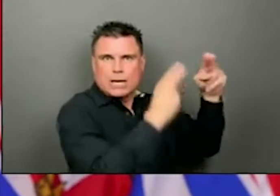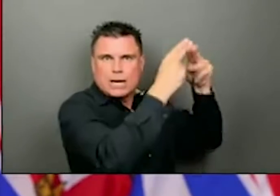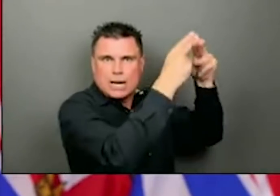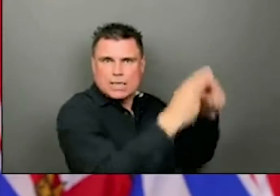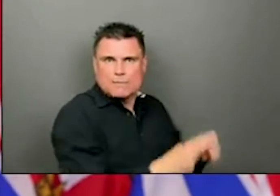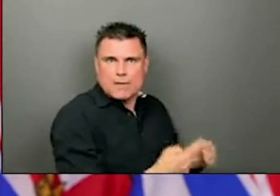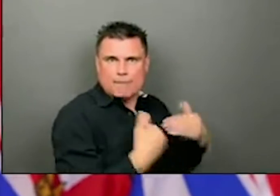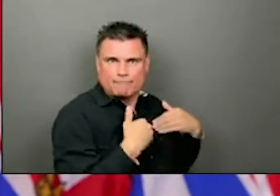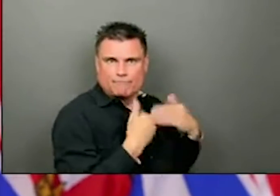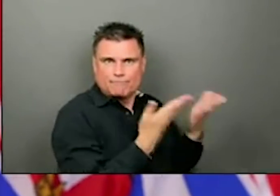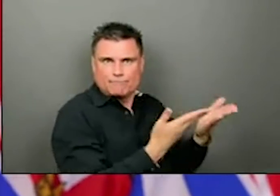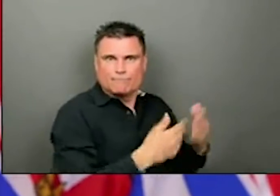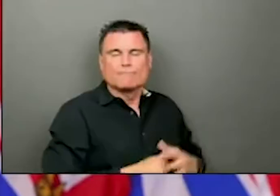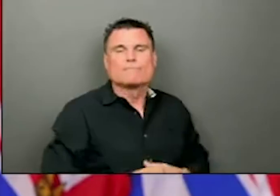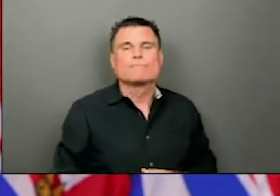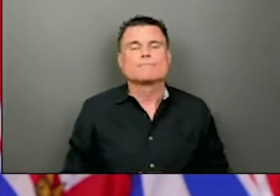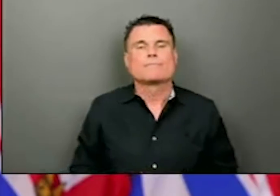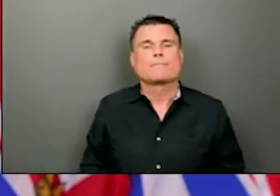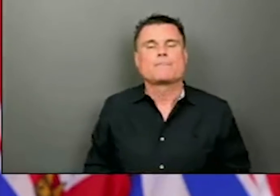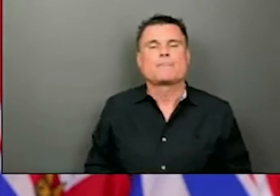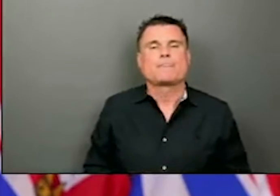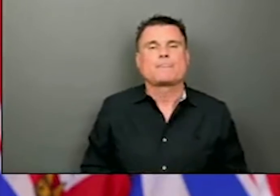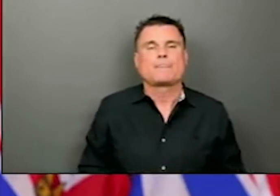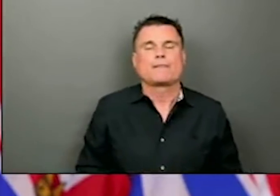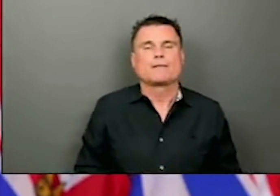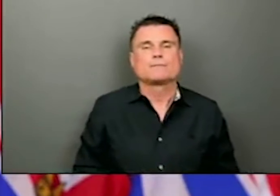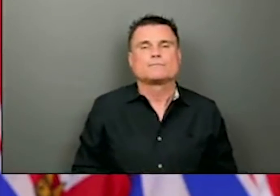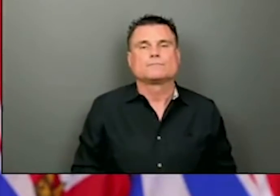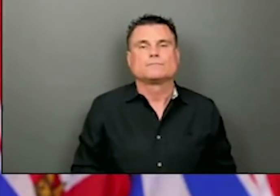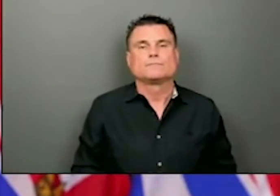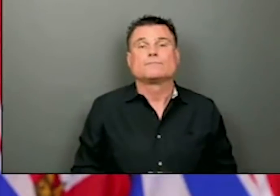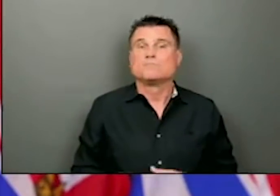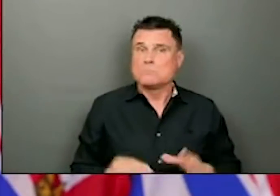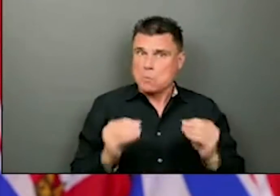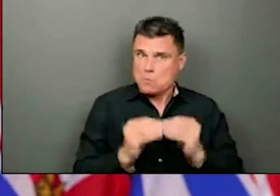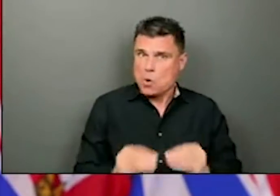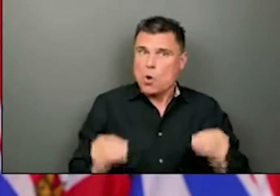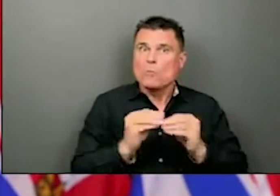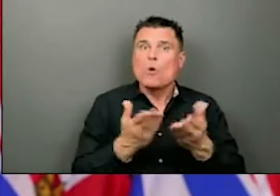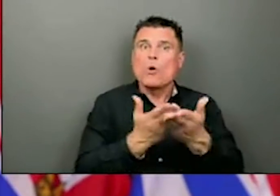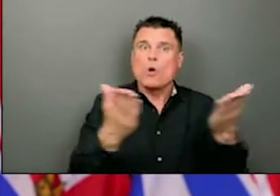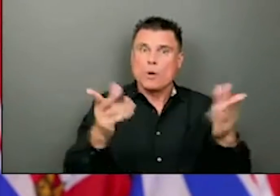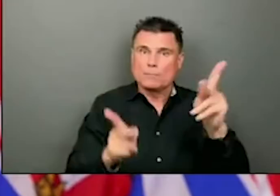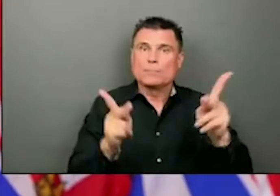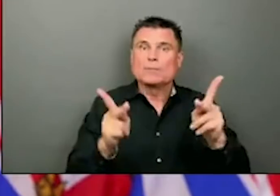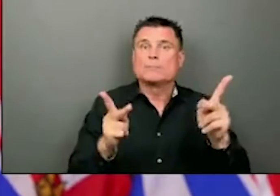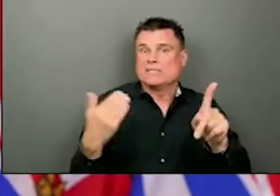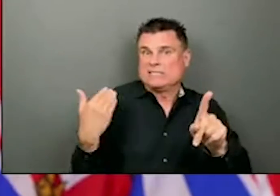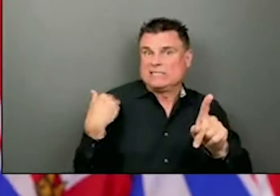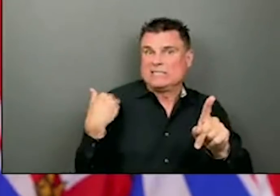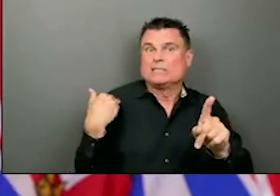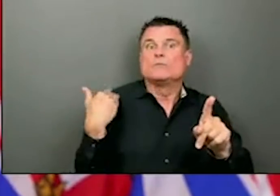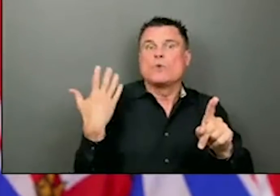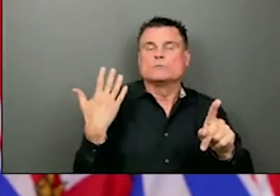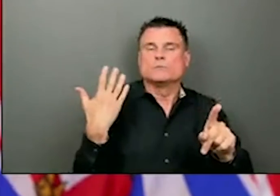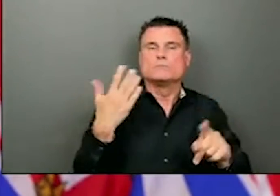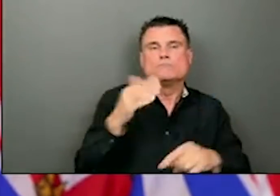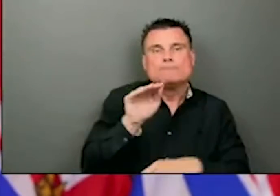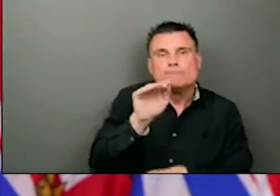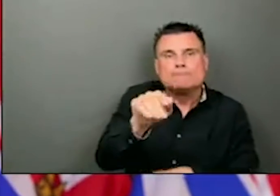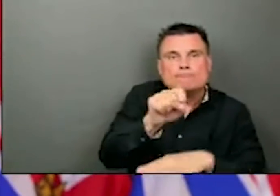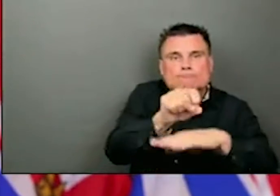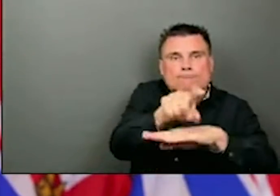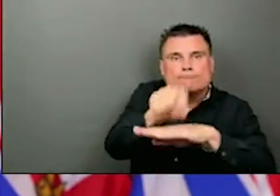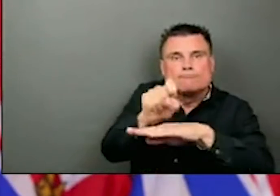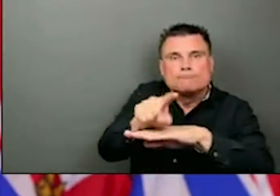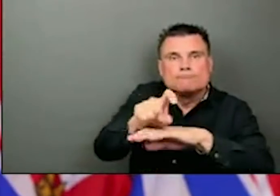of the sending out of booking invitations for dose 2 to many people in BC, that just under 450,000 booking invitations were